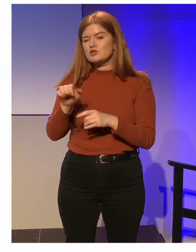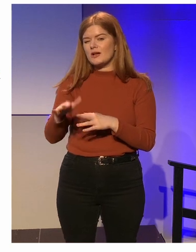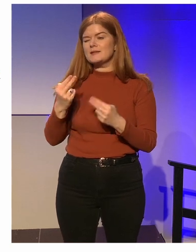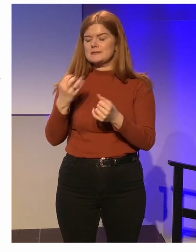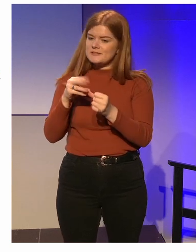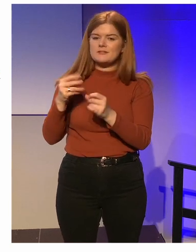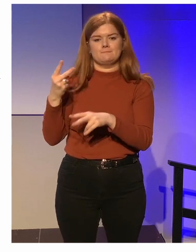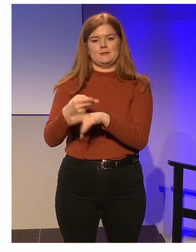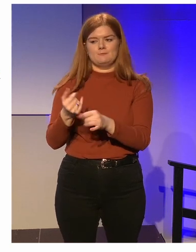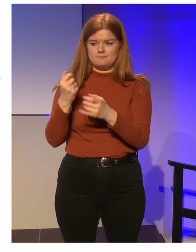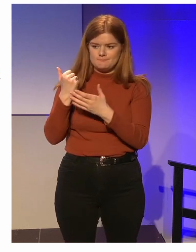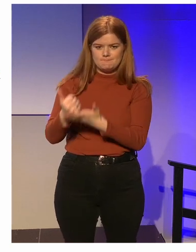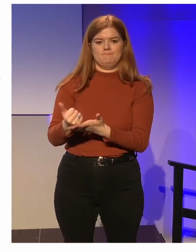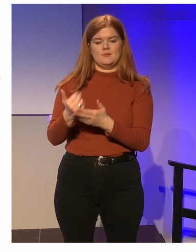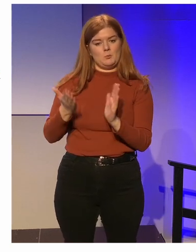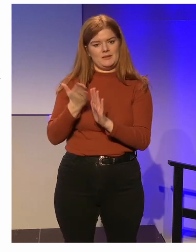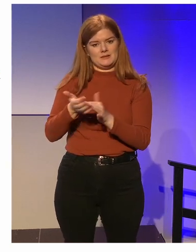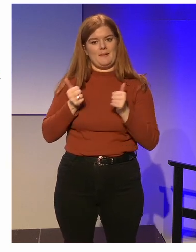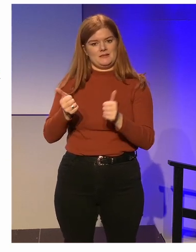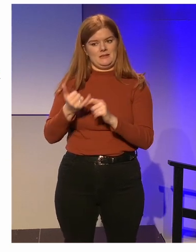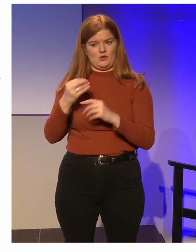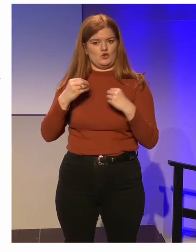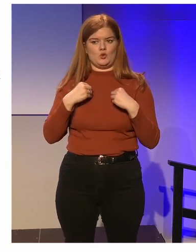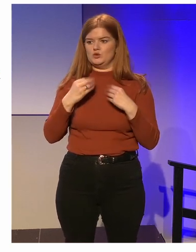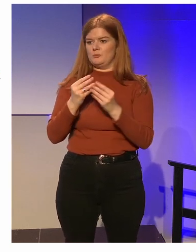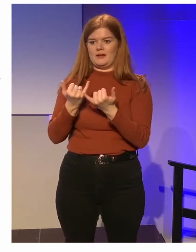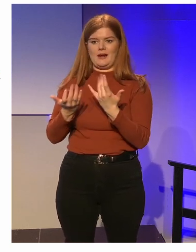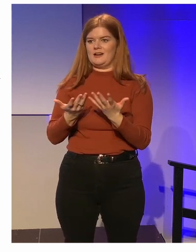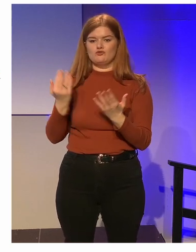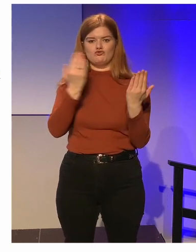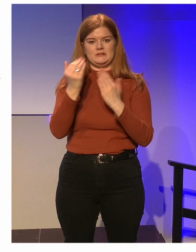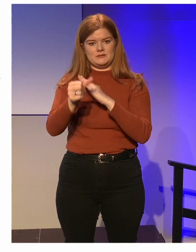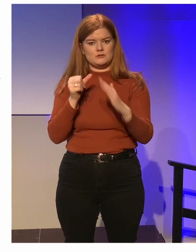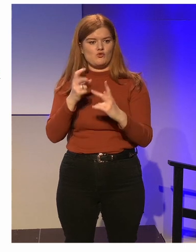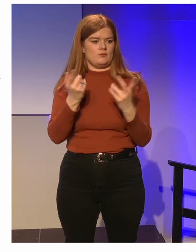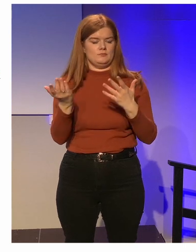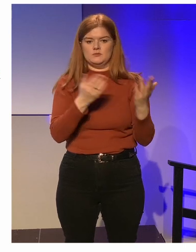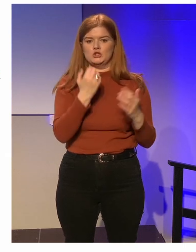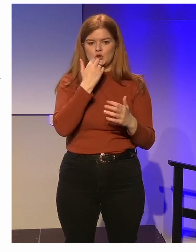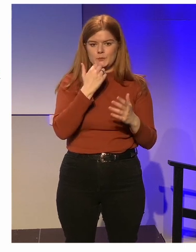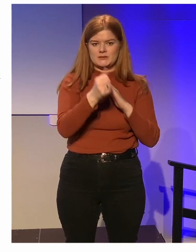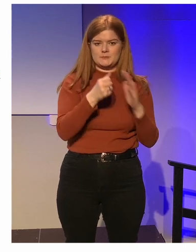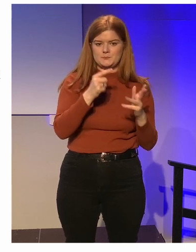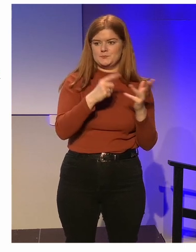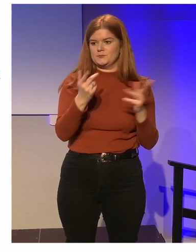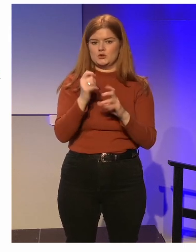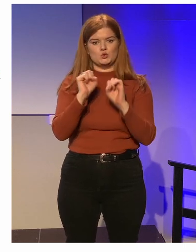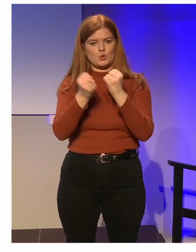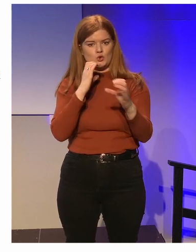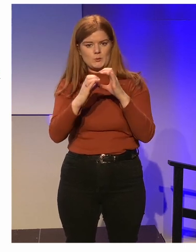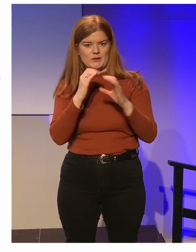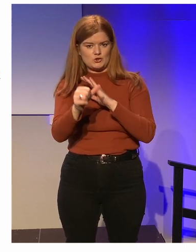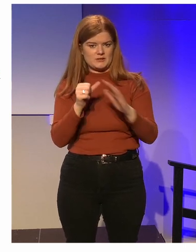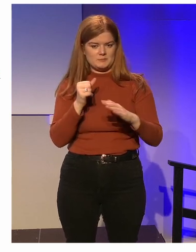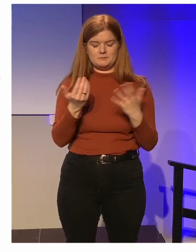a specific intervention to build a capacity within something like a reading skill or a numeracy skill or a social